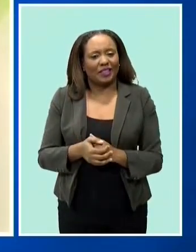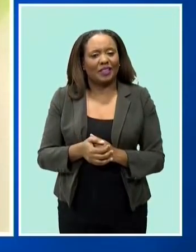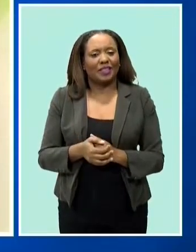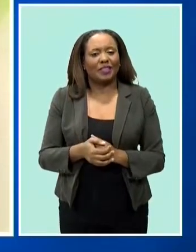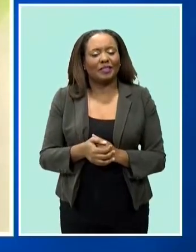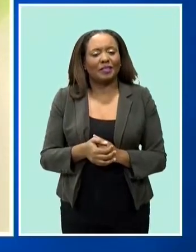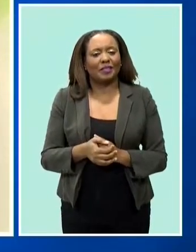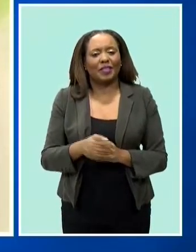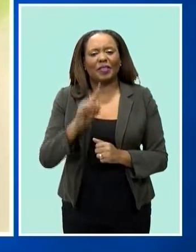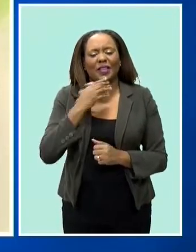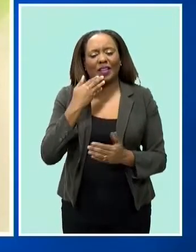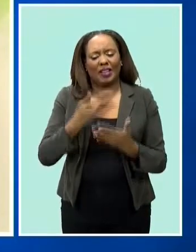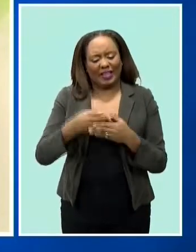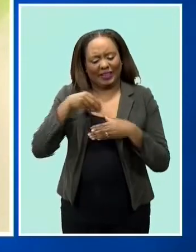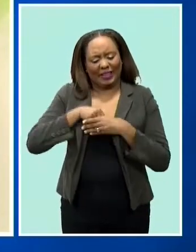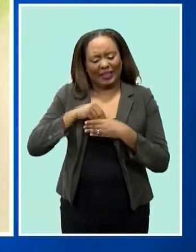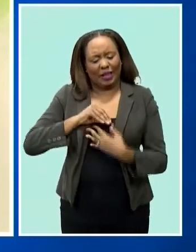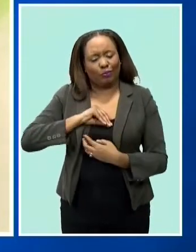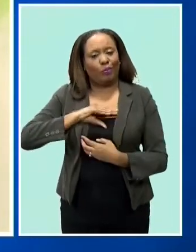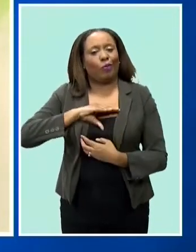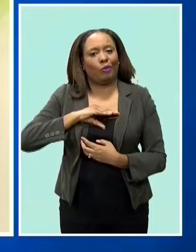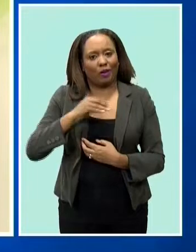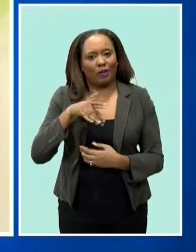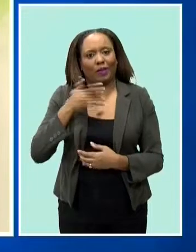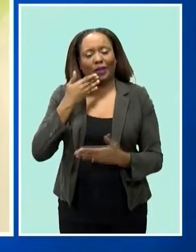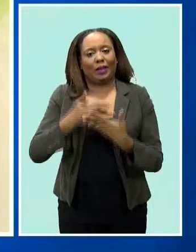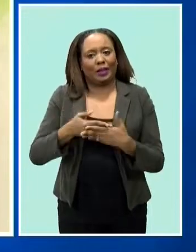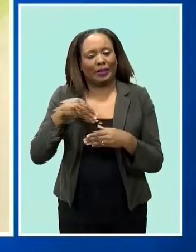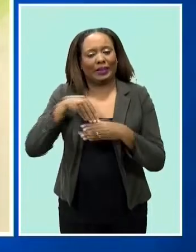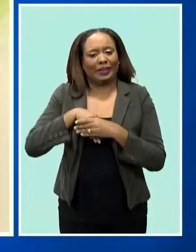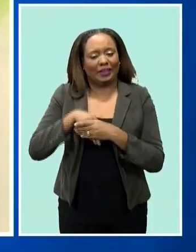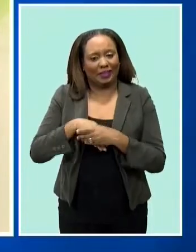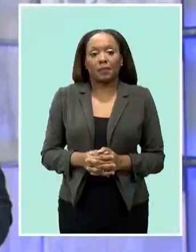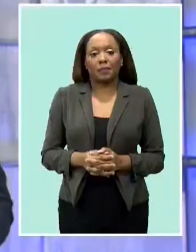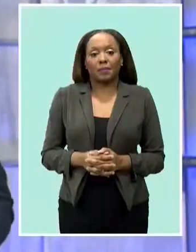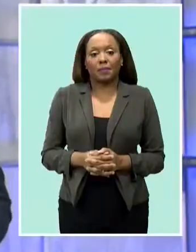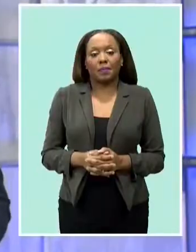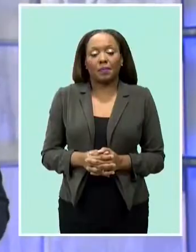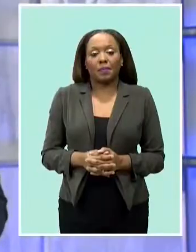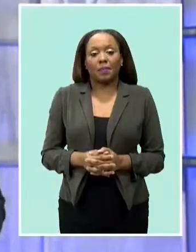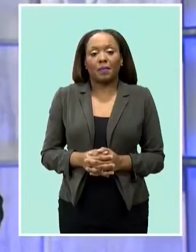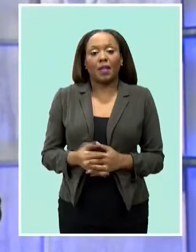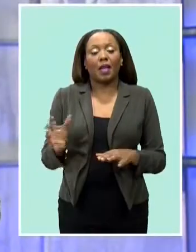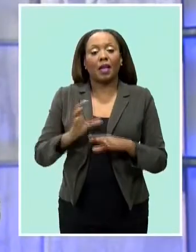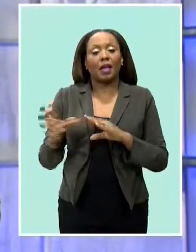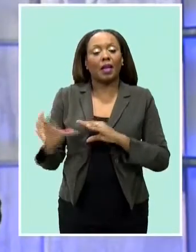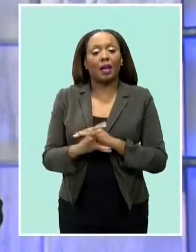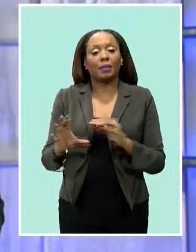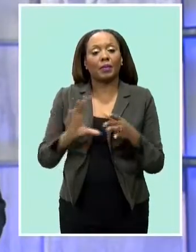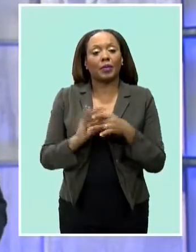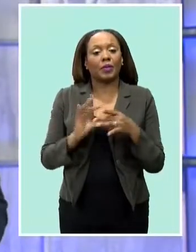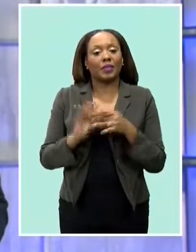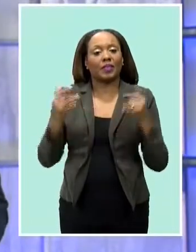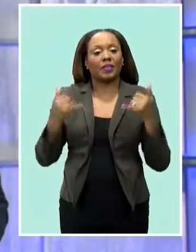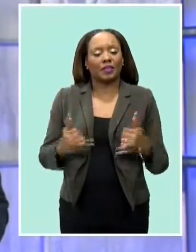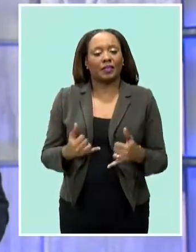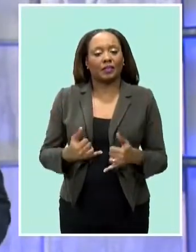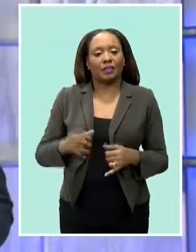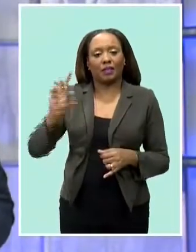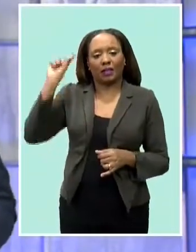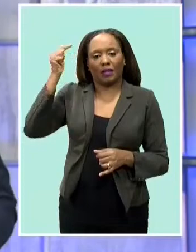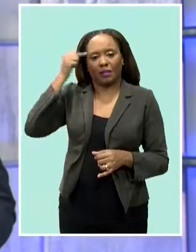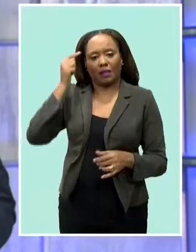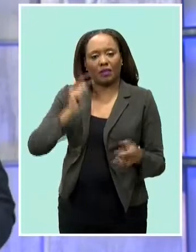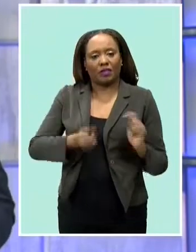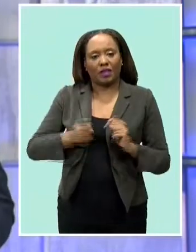was very good for me. You know, boosted the confidence going forward to the finals. Checking in with our regional neighbors now to the Cabinet of Trinidad and